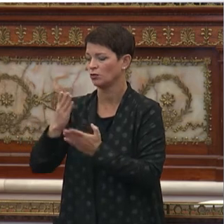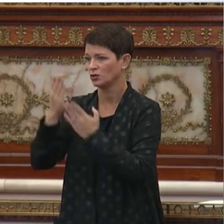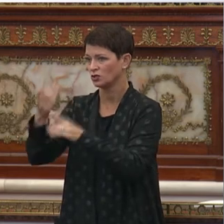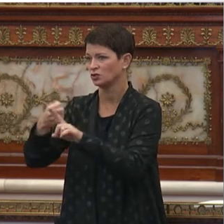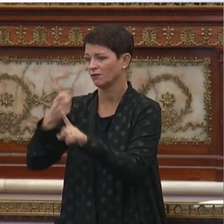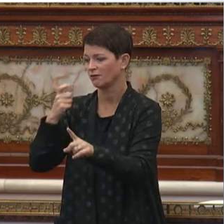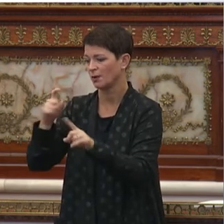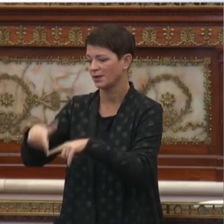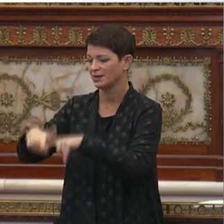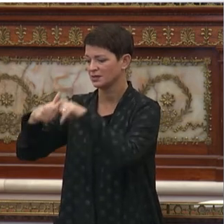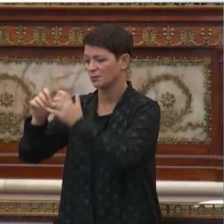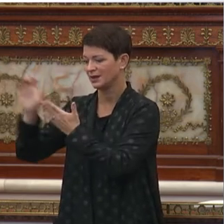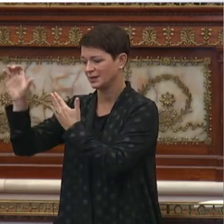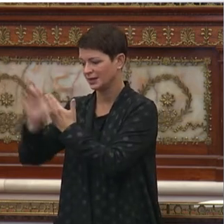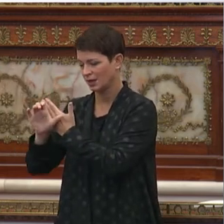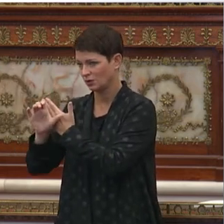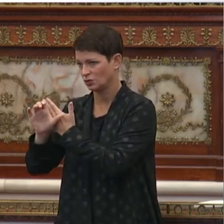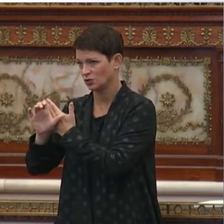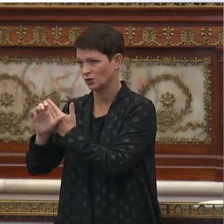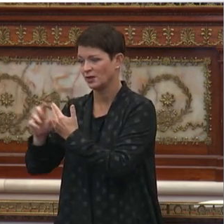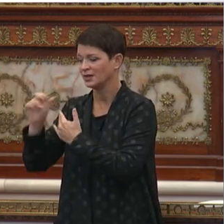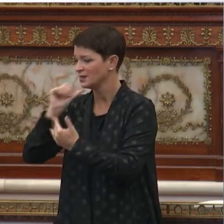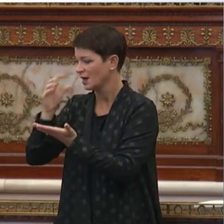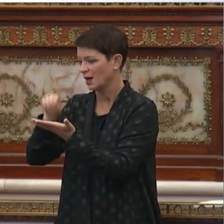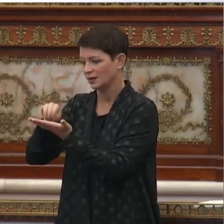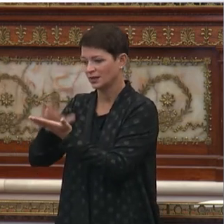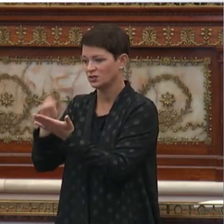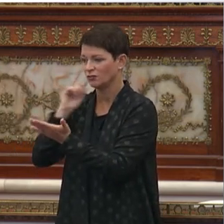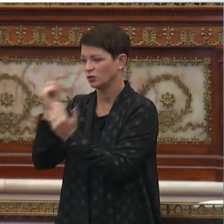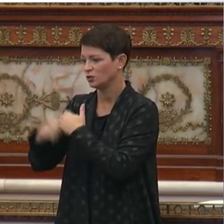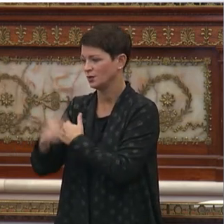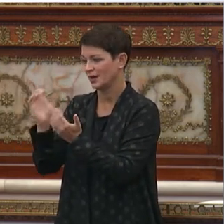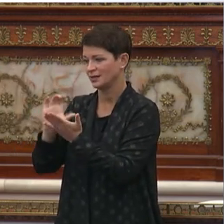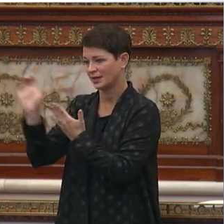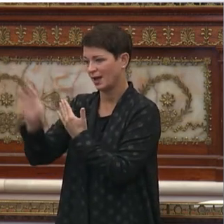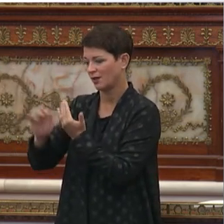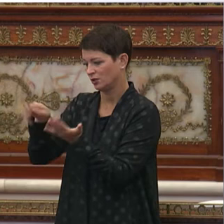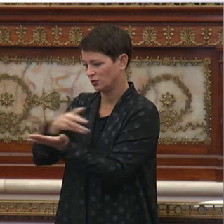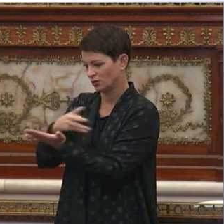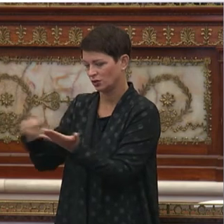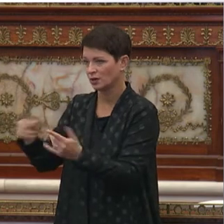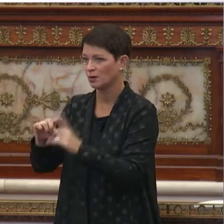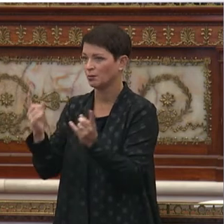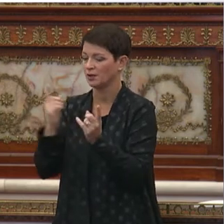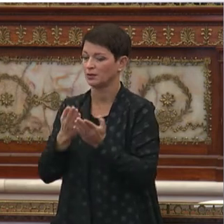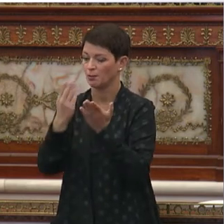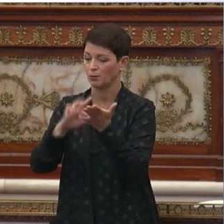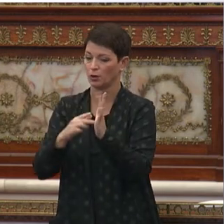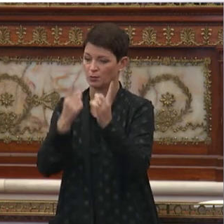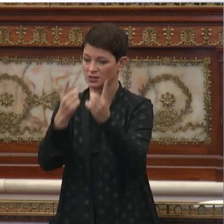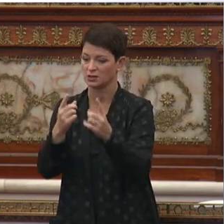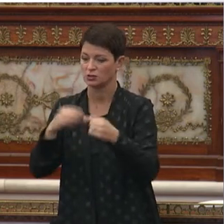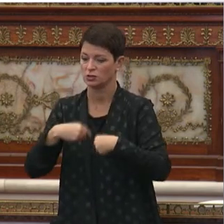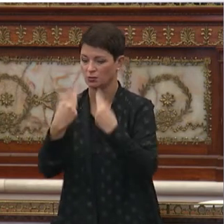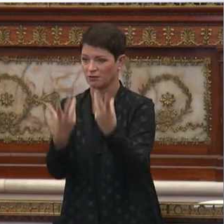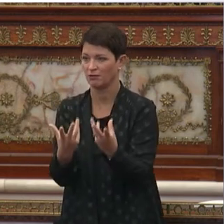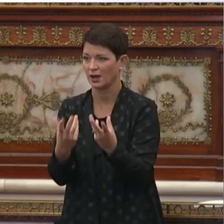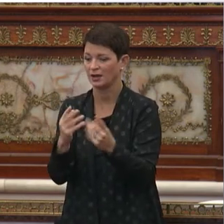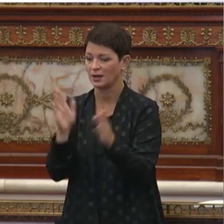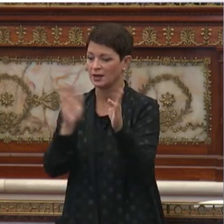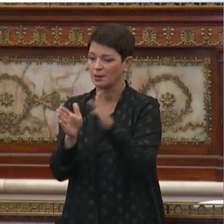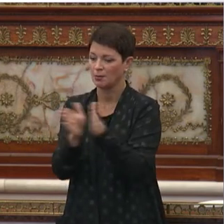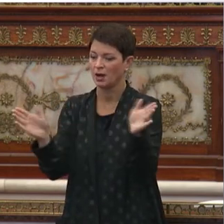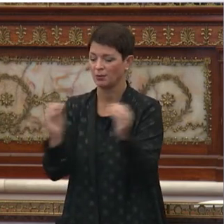the suspended calendar that is not listed on today's calendar. The purpose of this motion is to provide the public